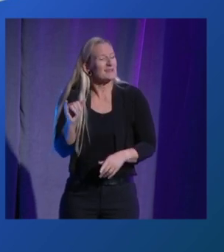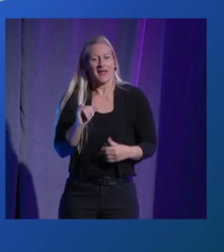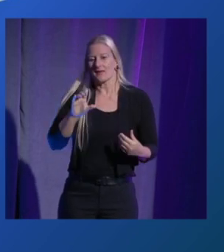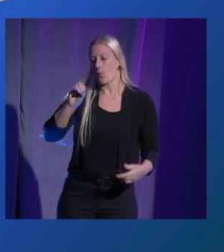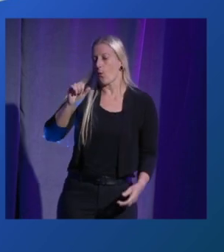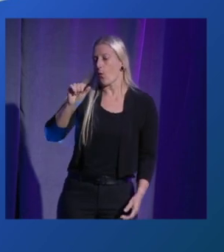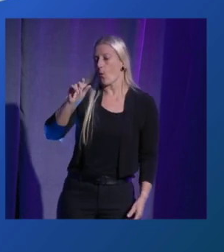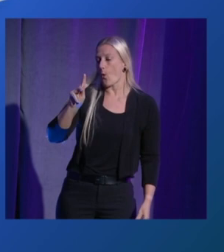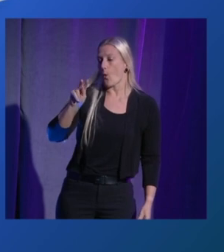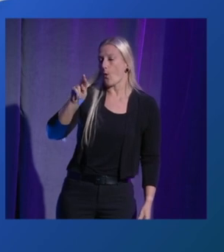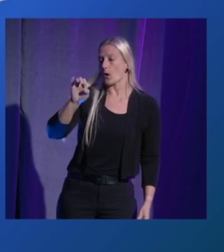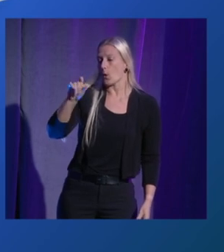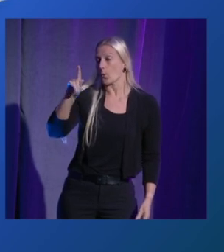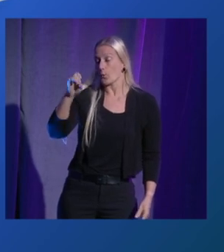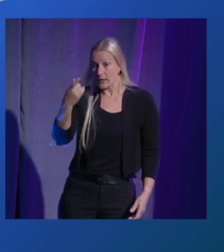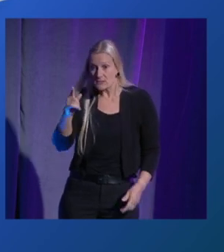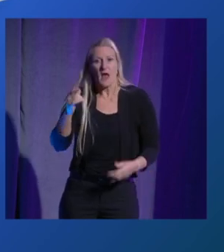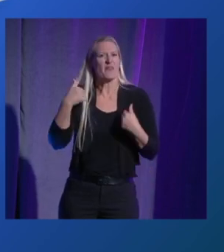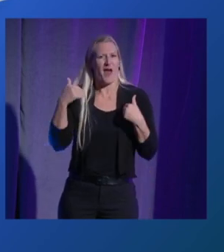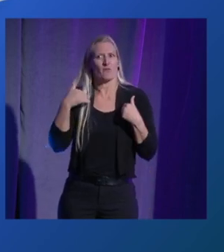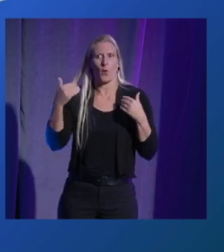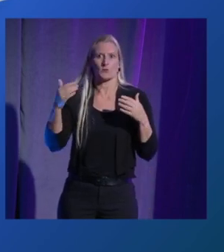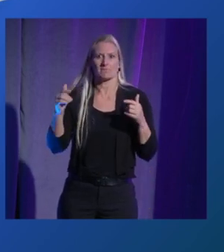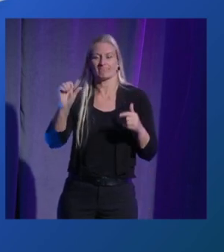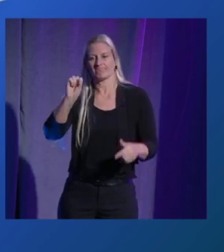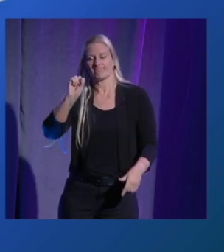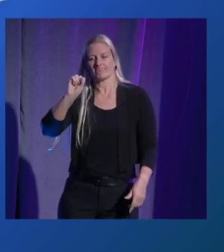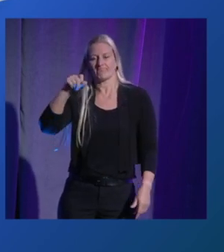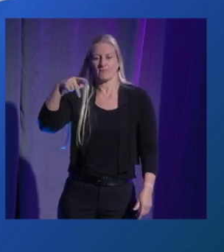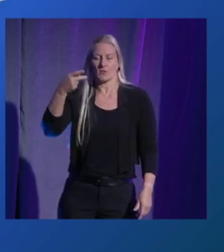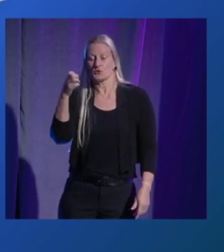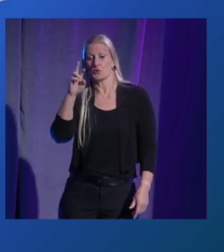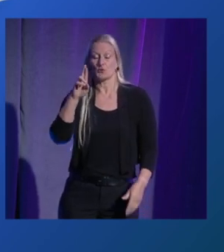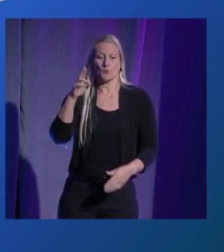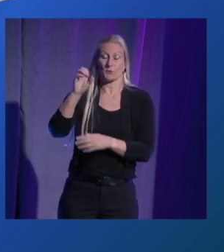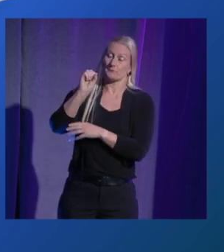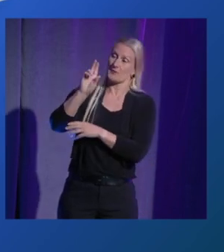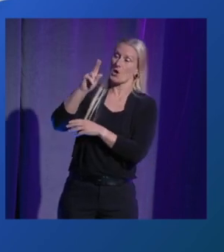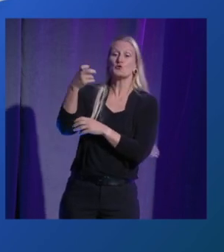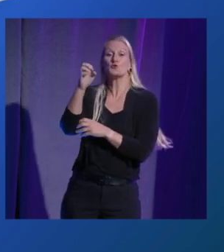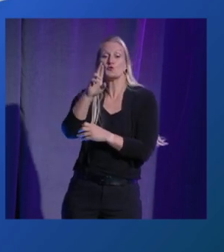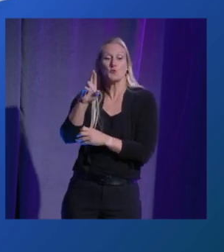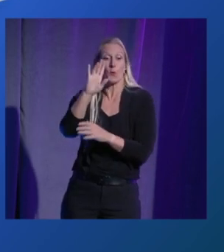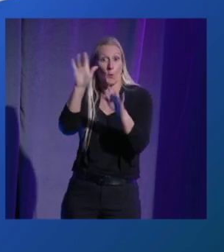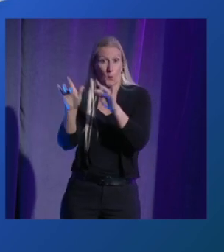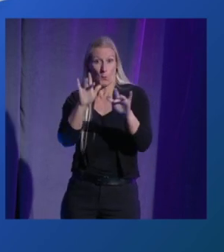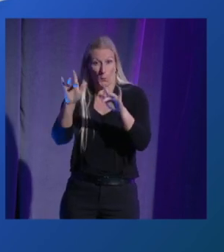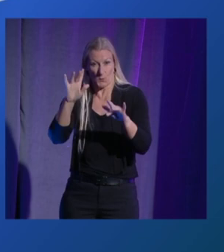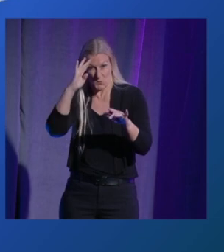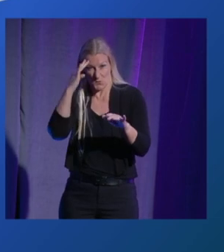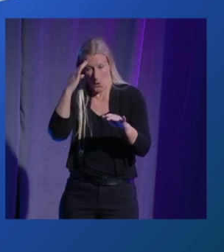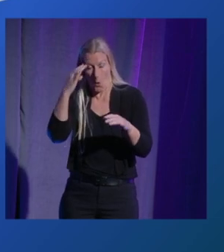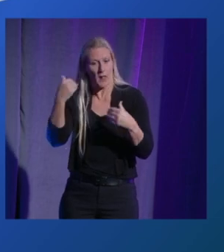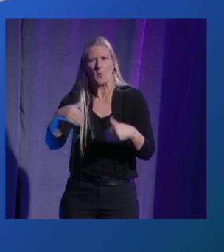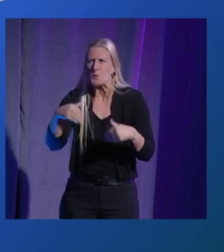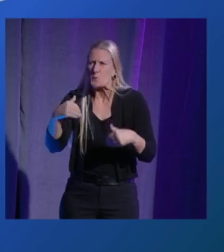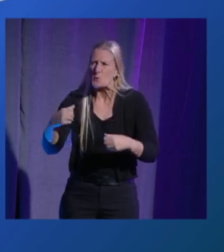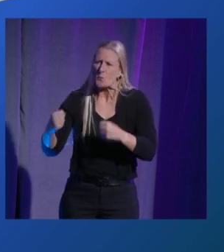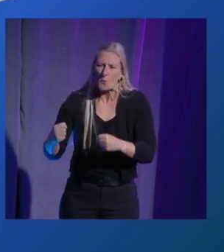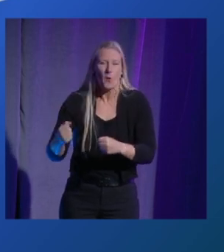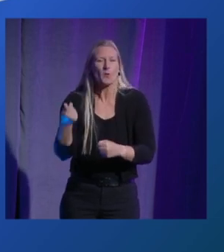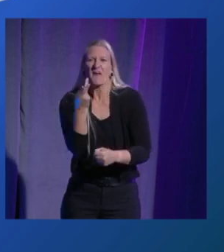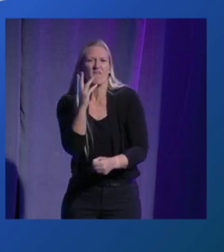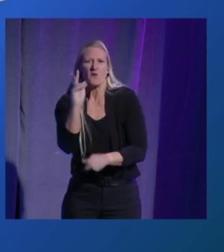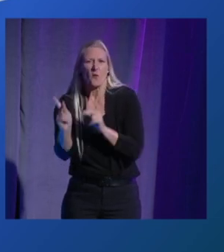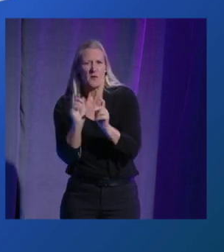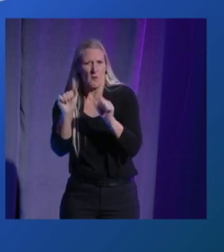but those are very narrow band of users who can use that the idea that in only a few years you're going to have a powerful AI tool in